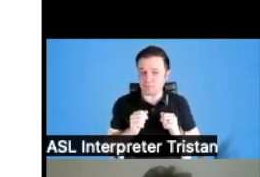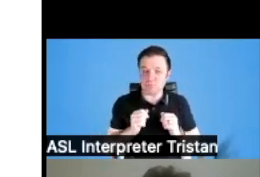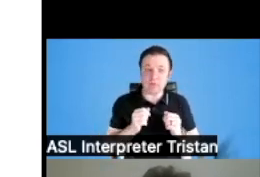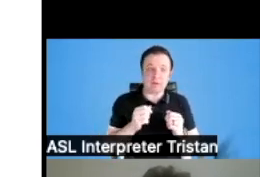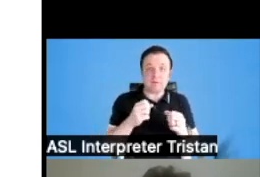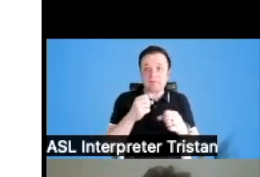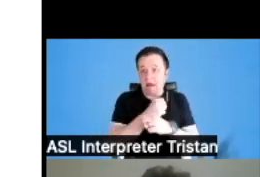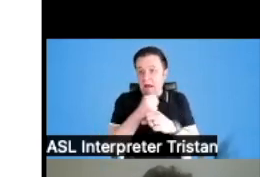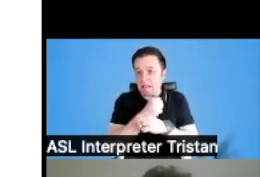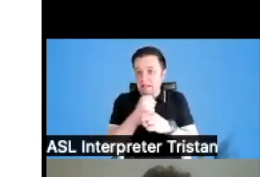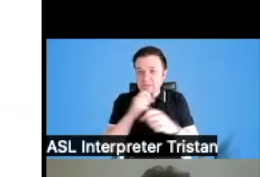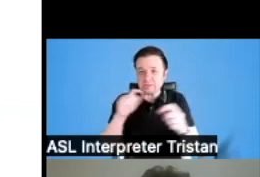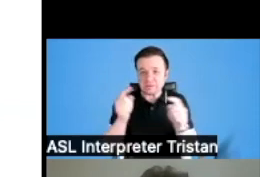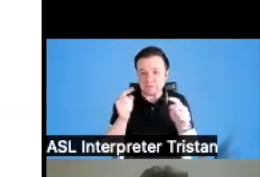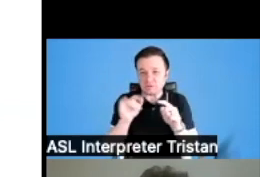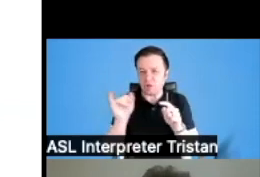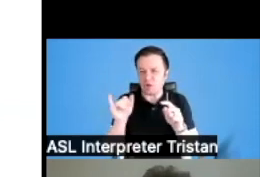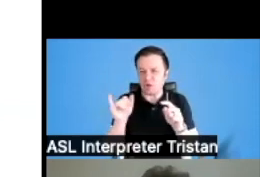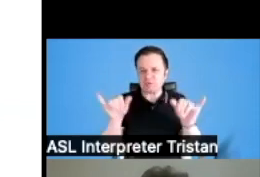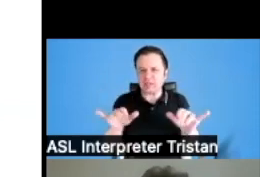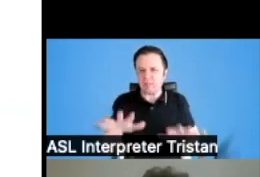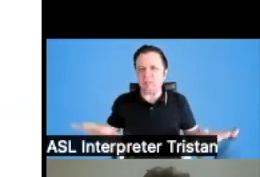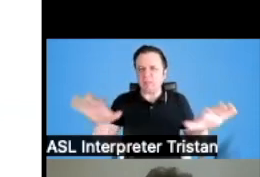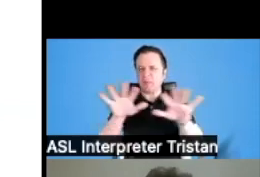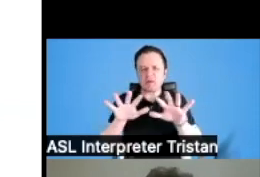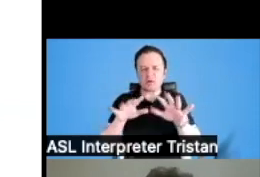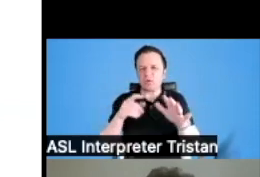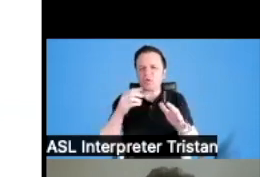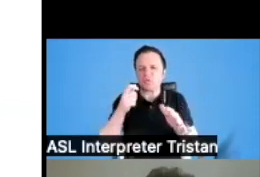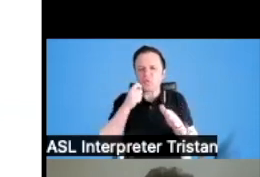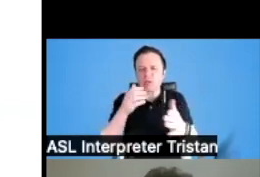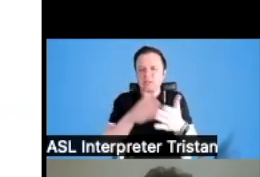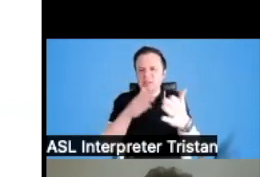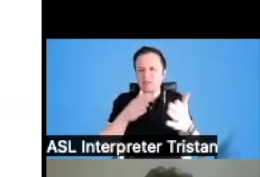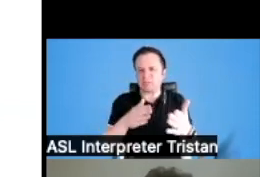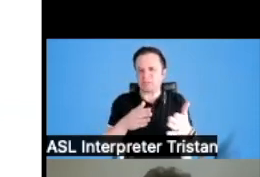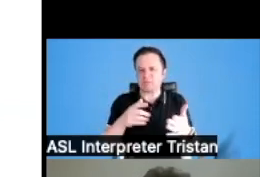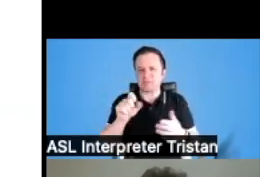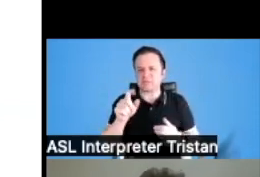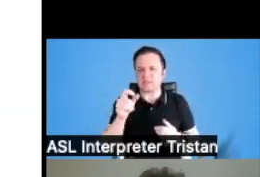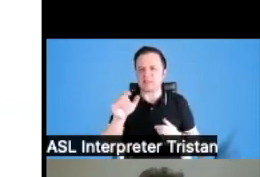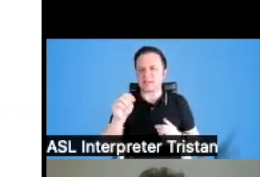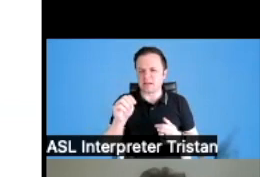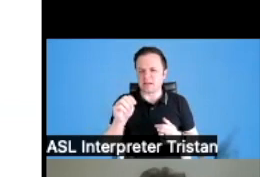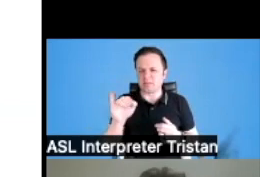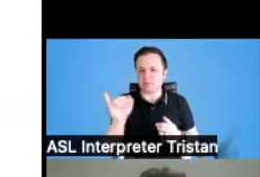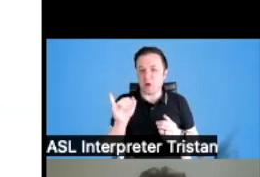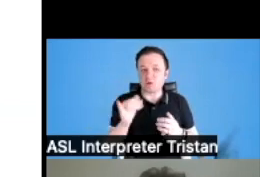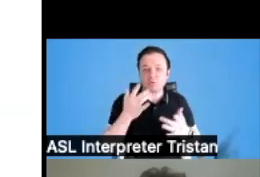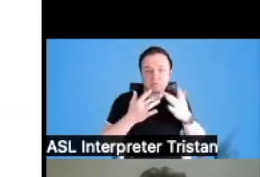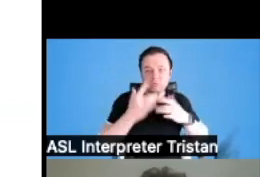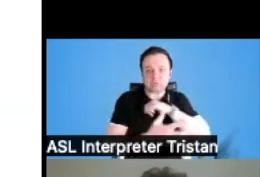the harm of systemic racism and sexism, including living in poverty at disproportionately higher